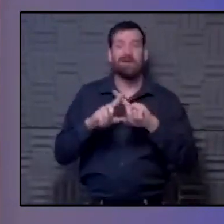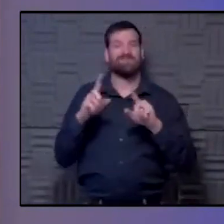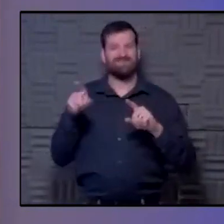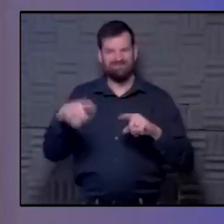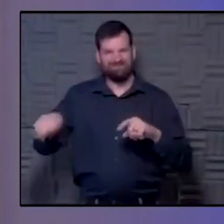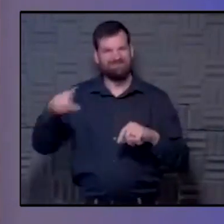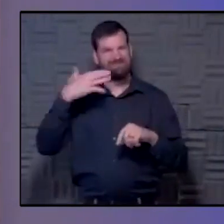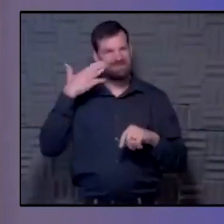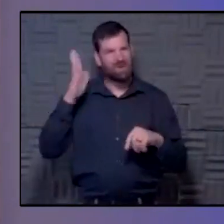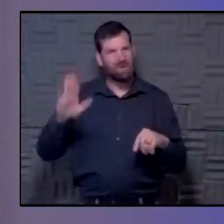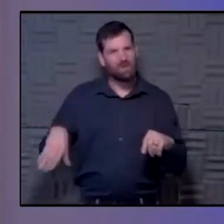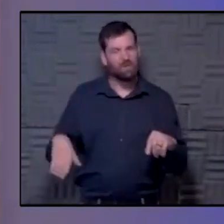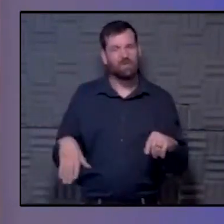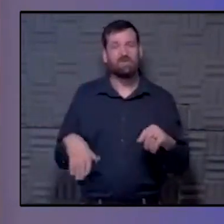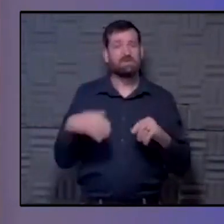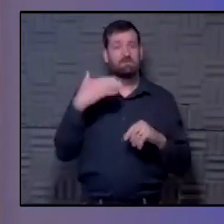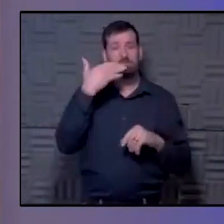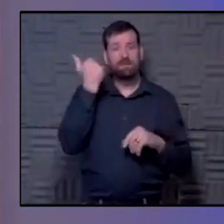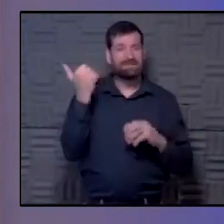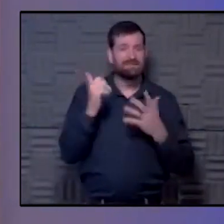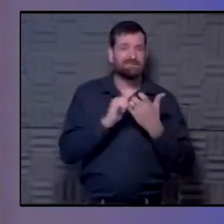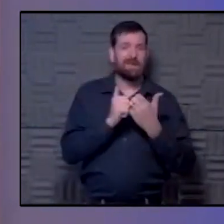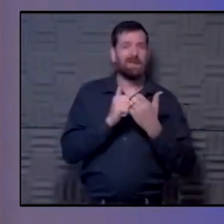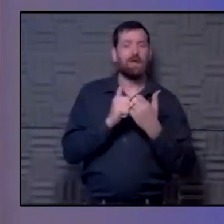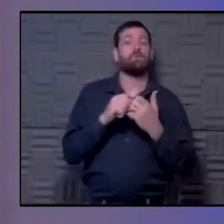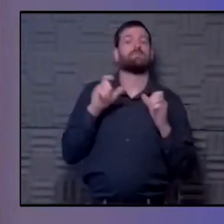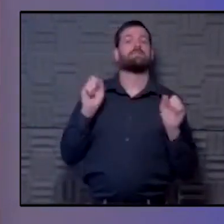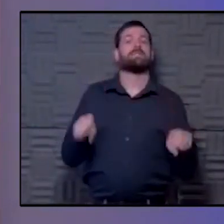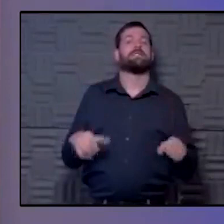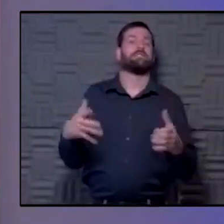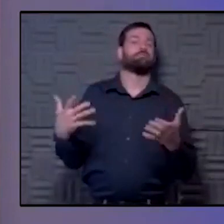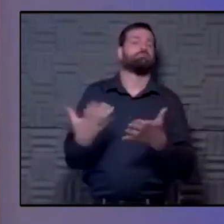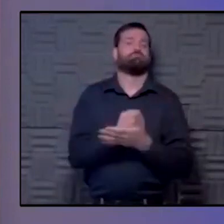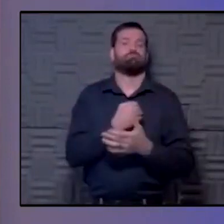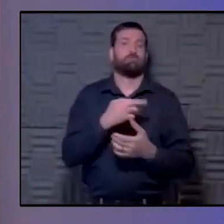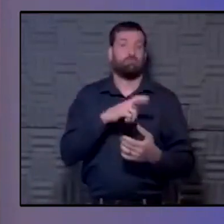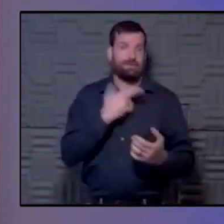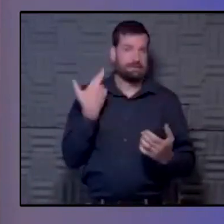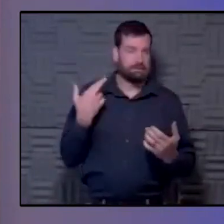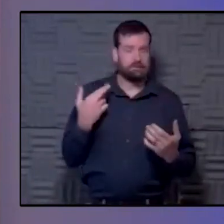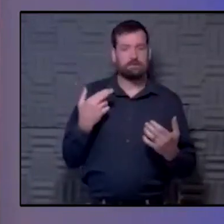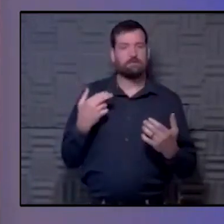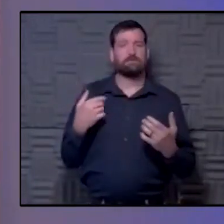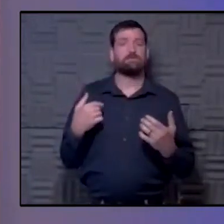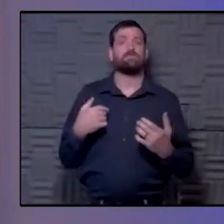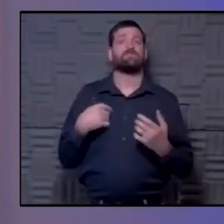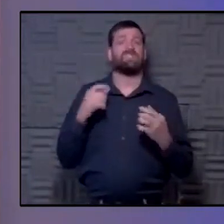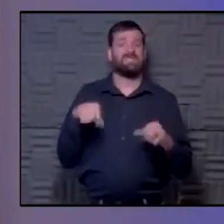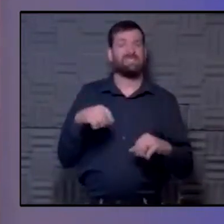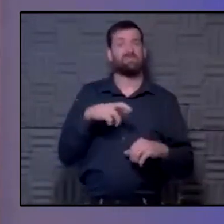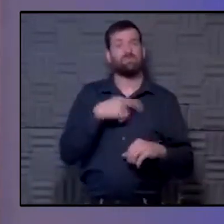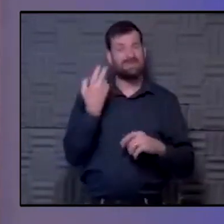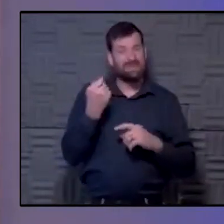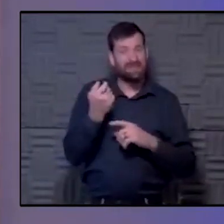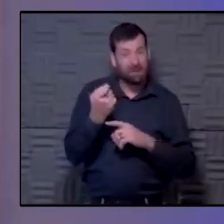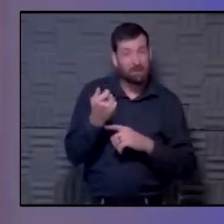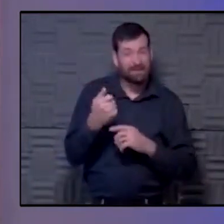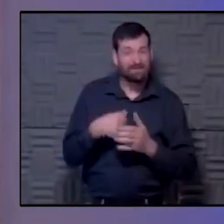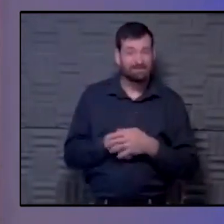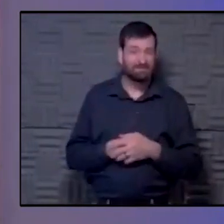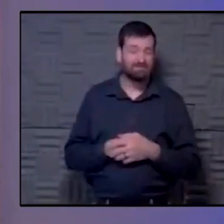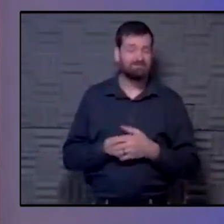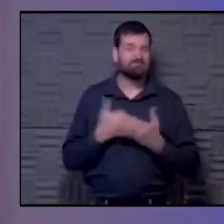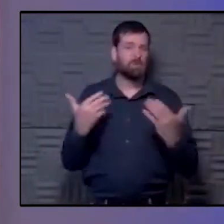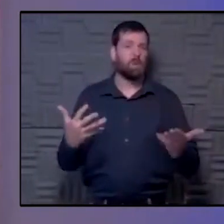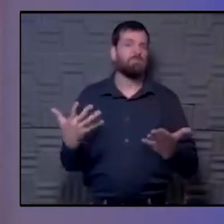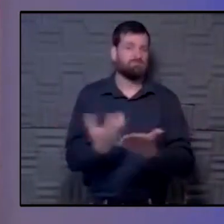know, this is the best way. I need to take that chance and risk. I need to stick my neck out or stick my arm out and go ahead and get